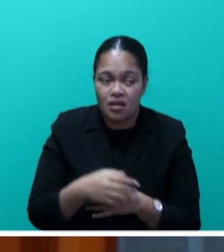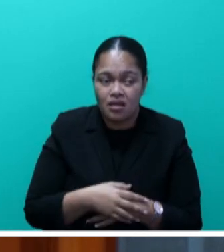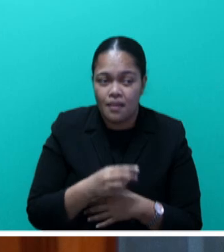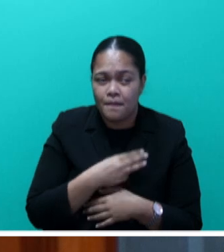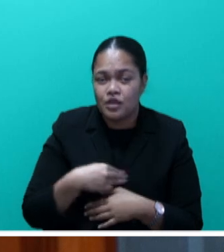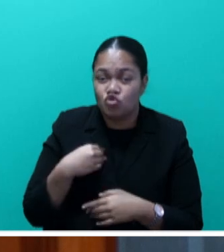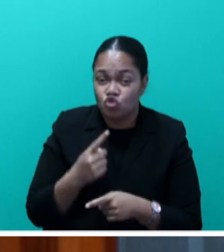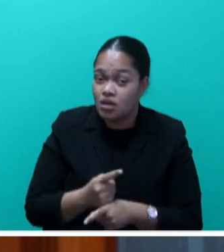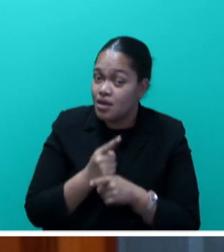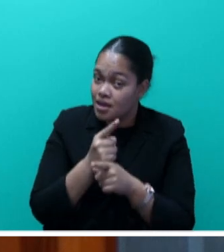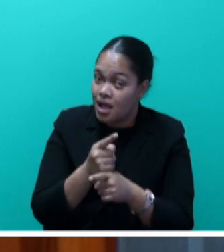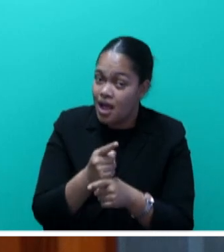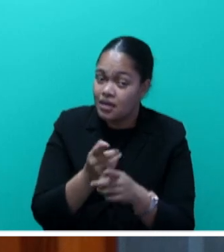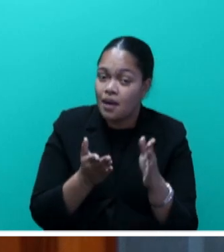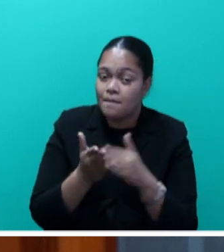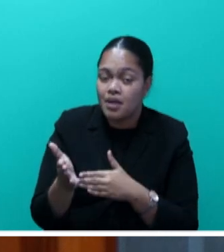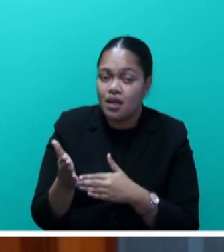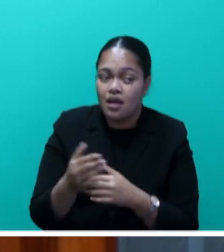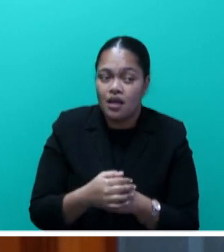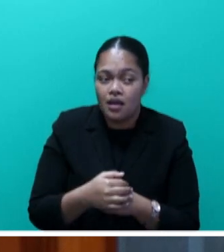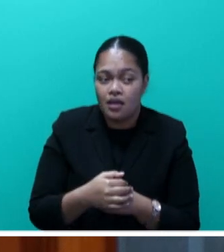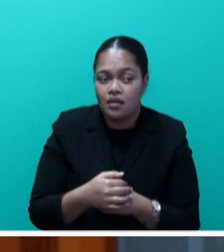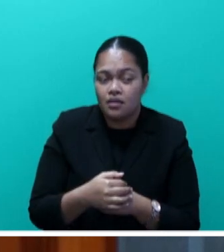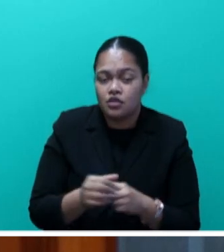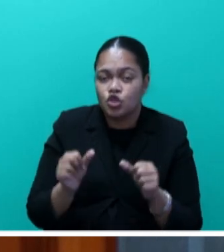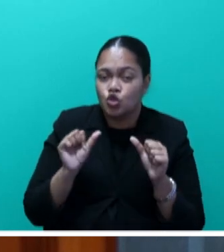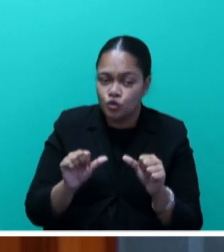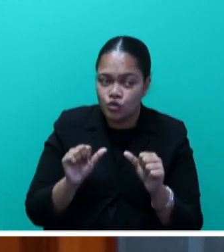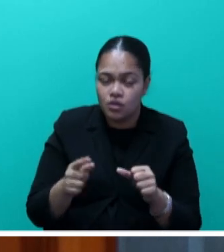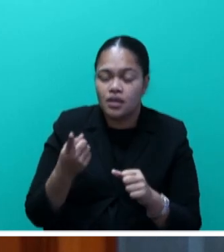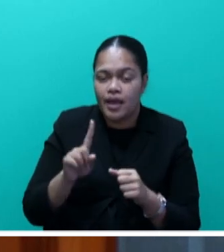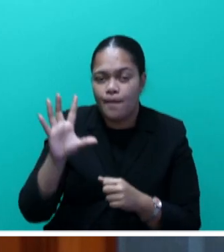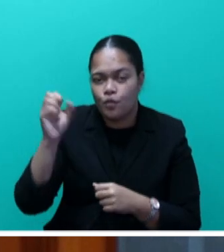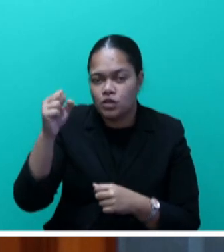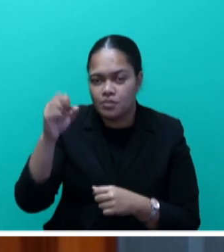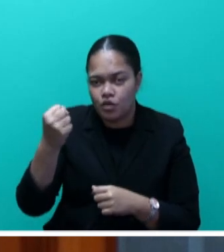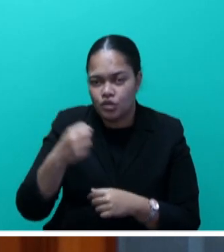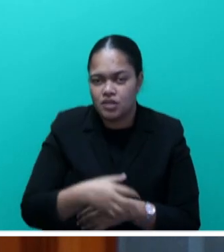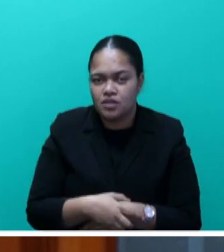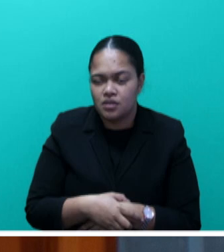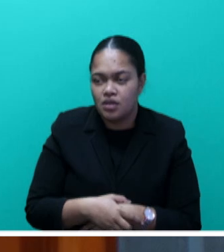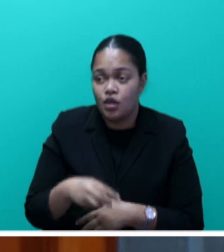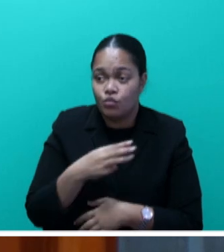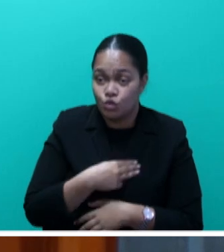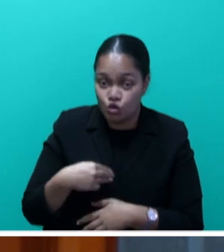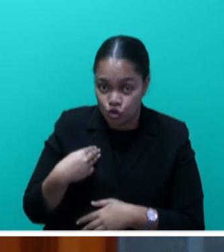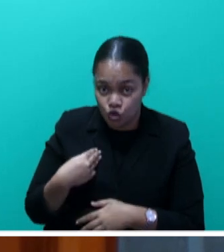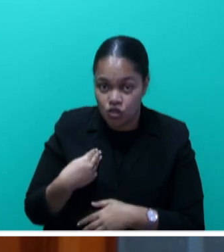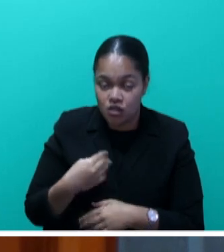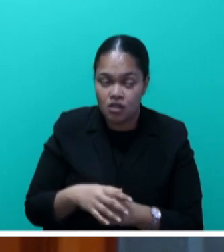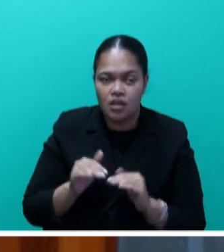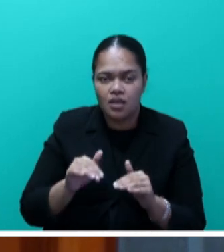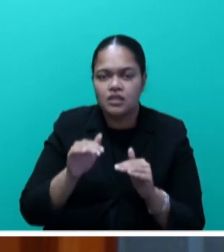is guided by the pillars of sovereignty, security, and prosperity. The Ministry anticipates